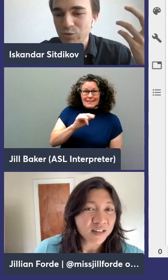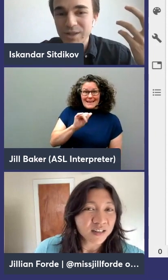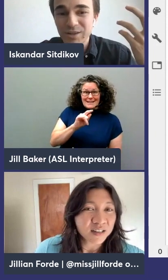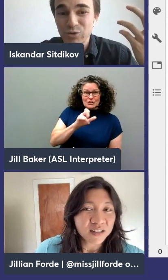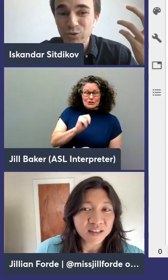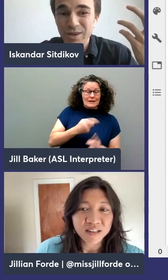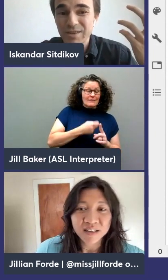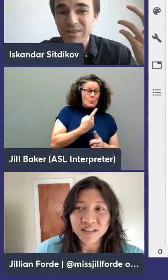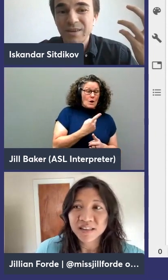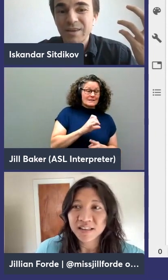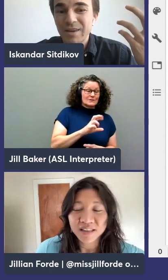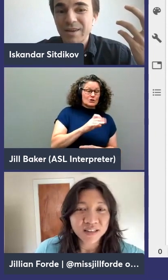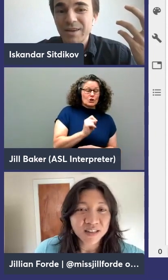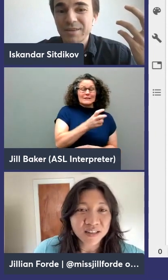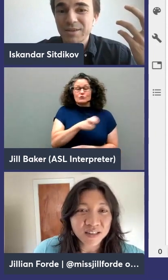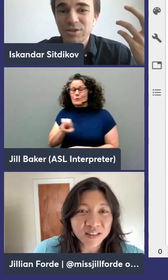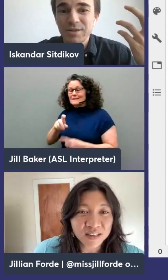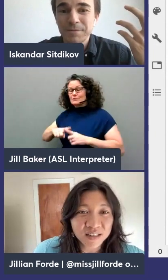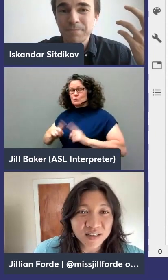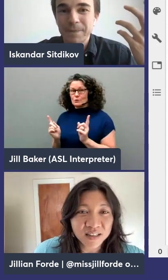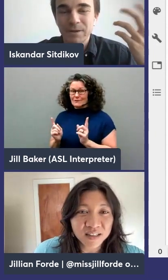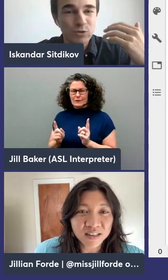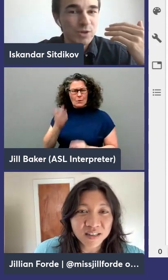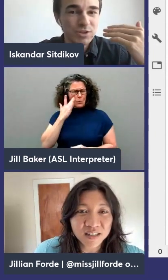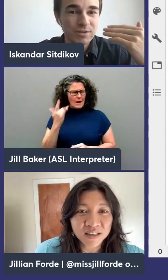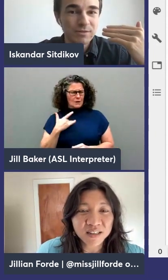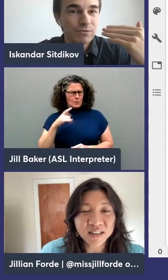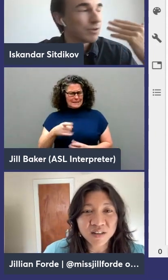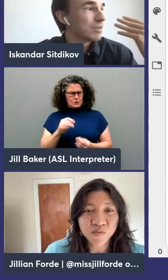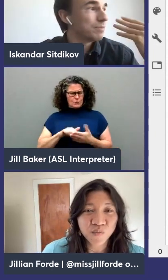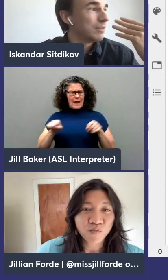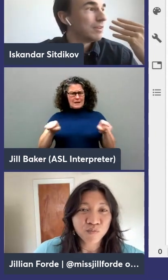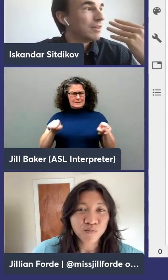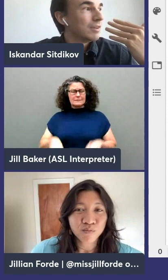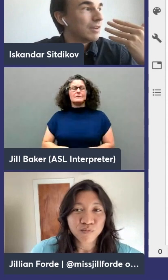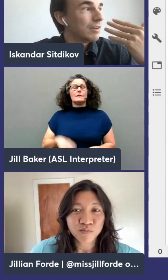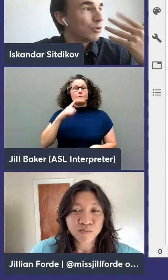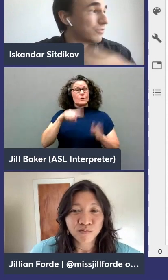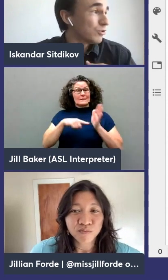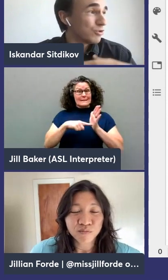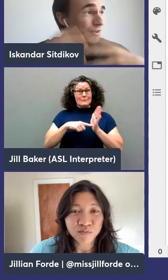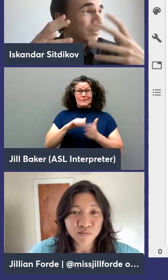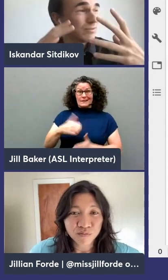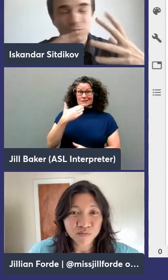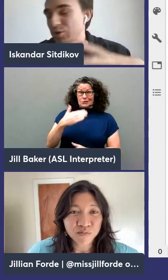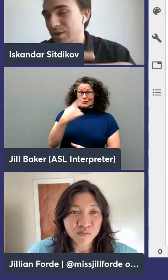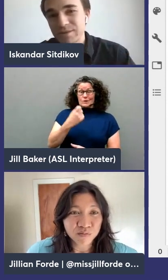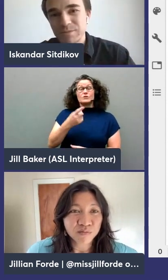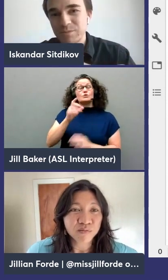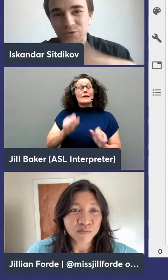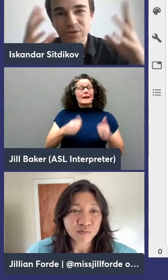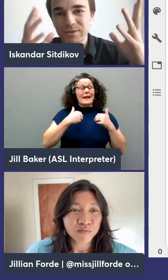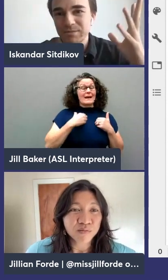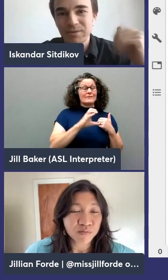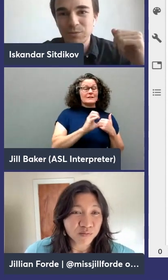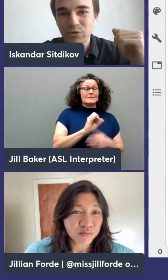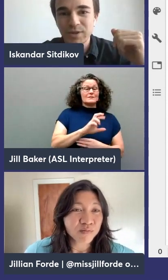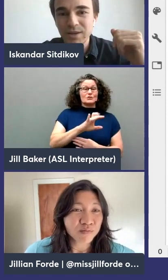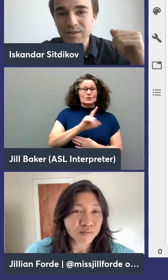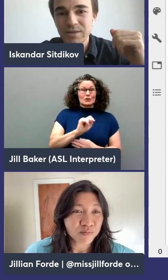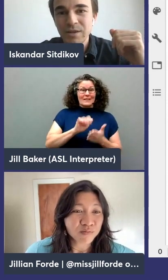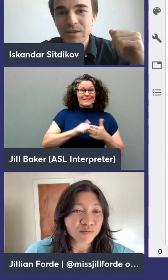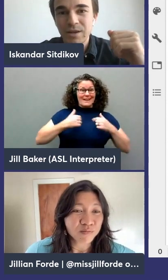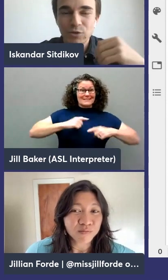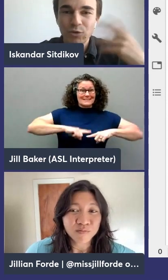why do we need to do that? It's actually a good question. For example, you have your circuit, which has different number